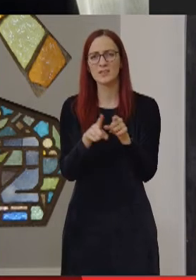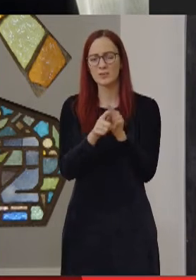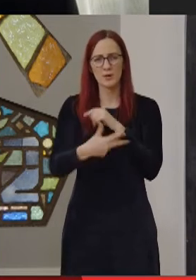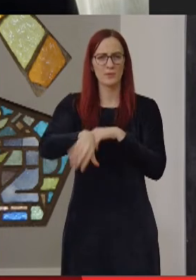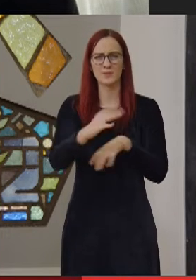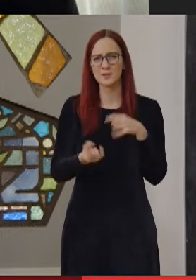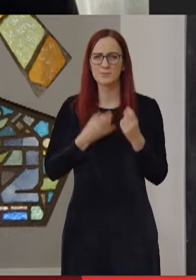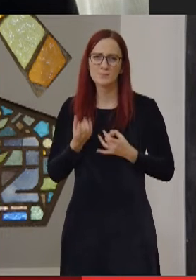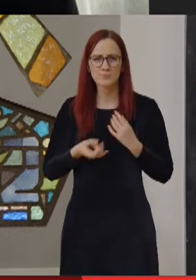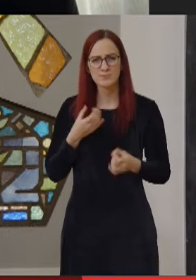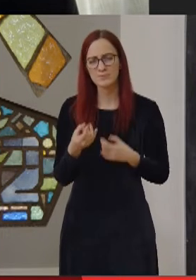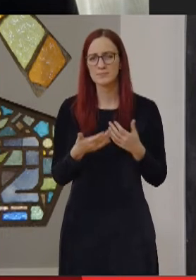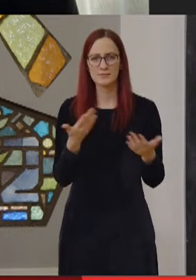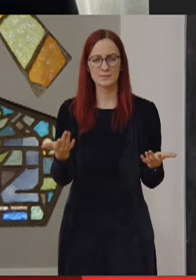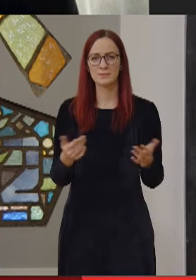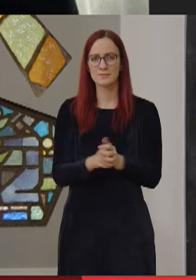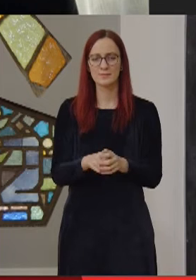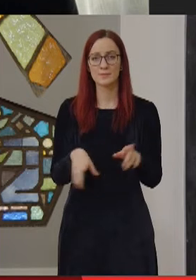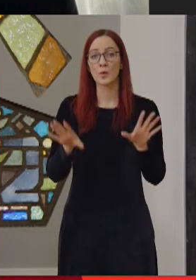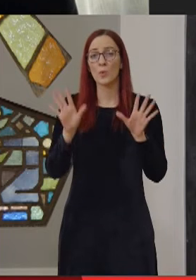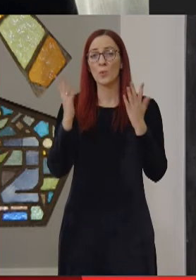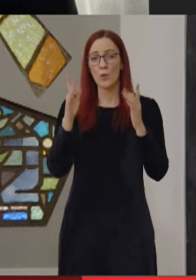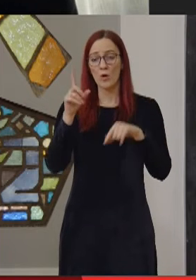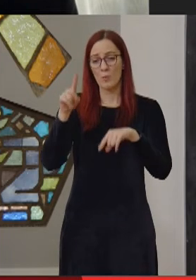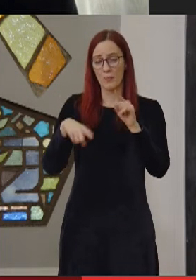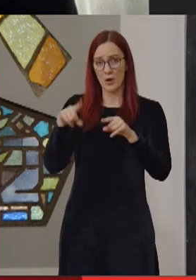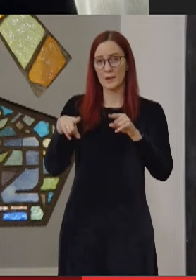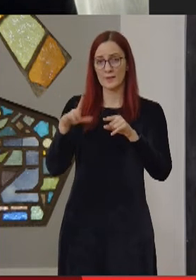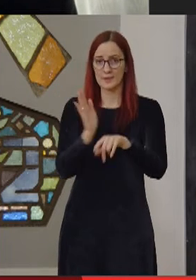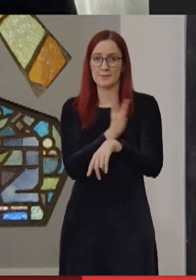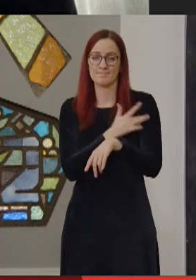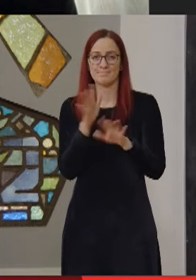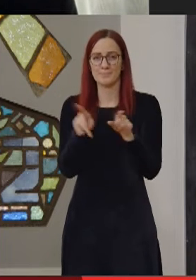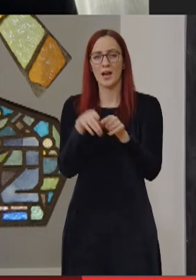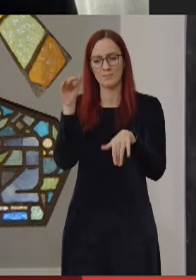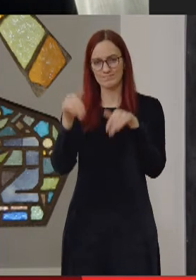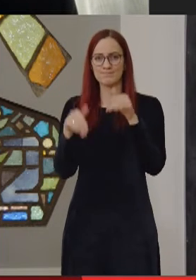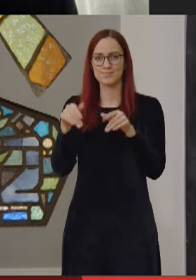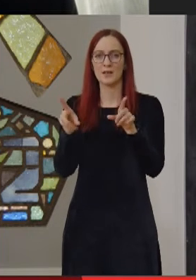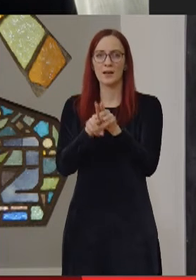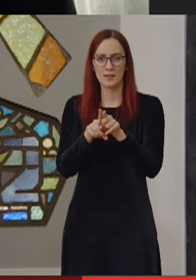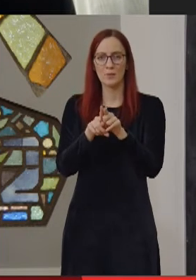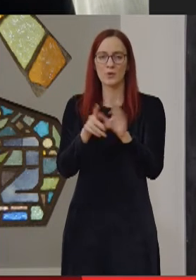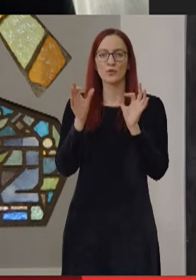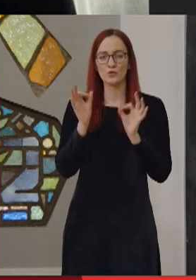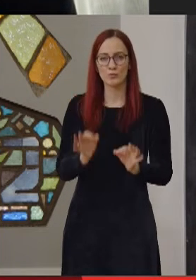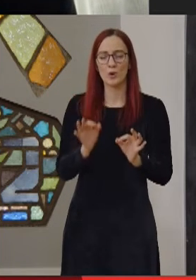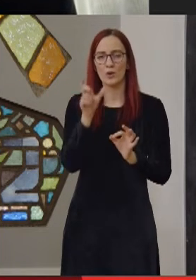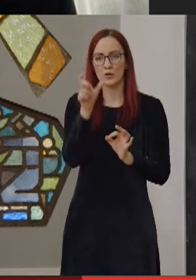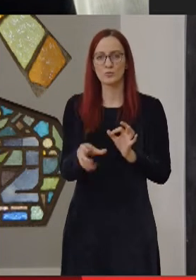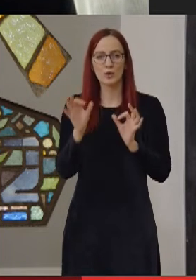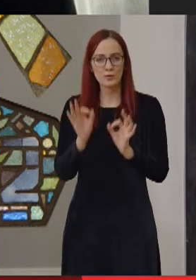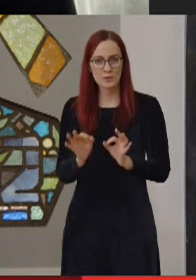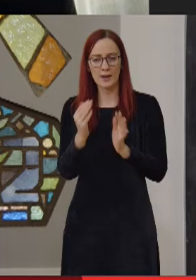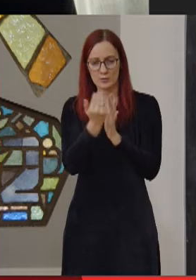it is very discouraging to keep this matter in this